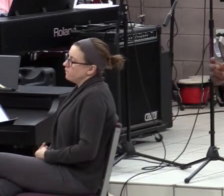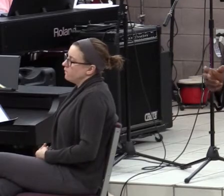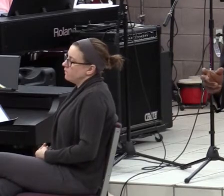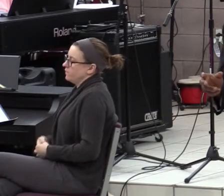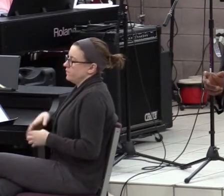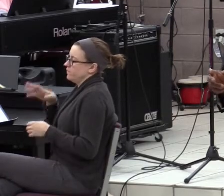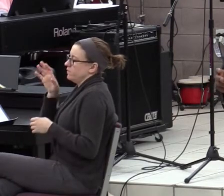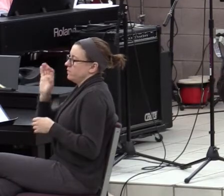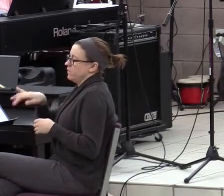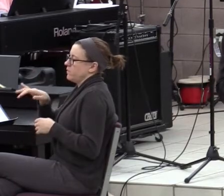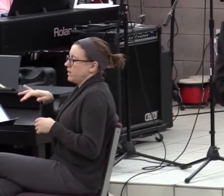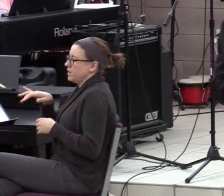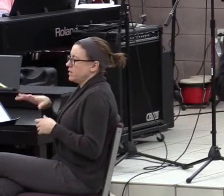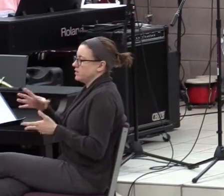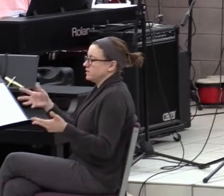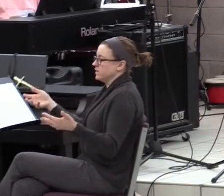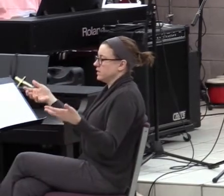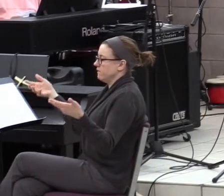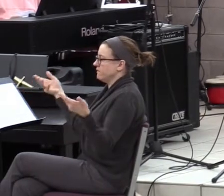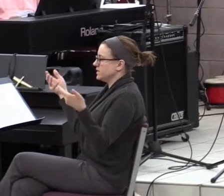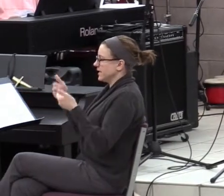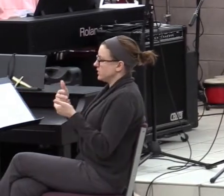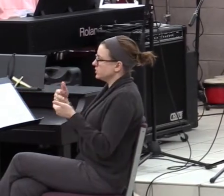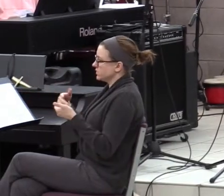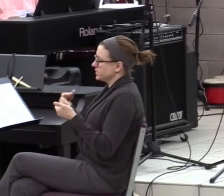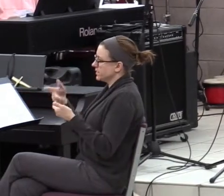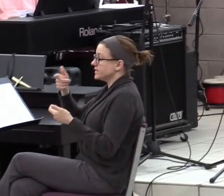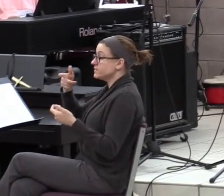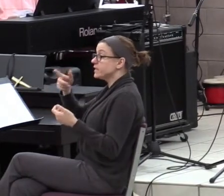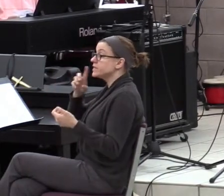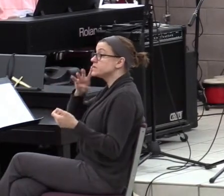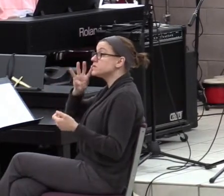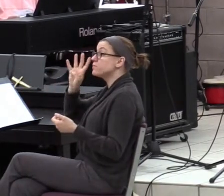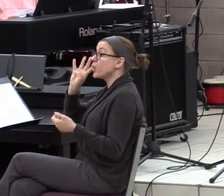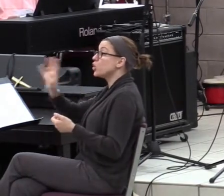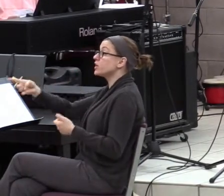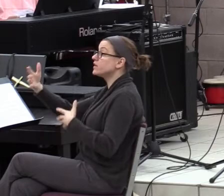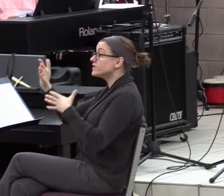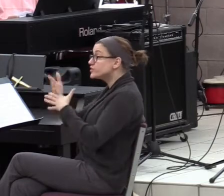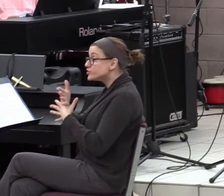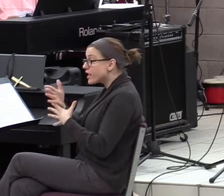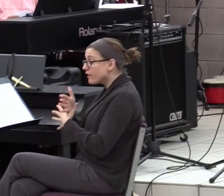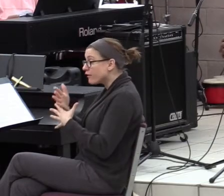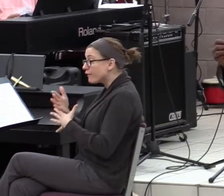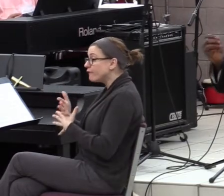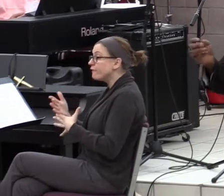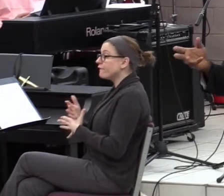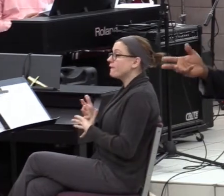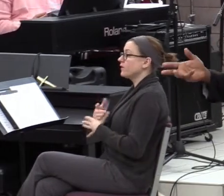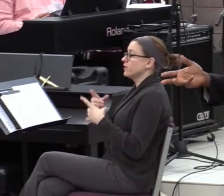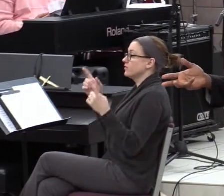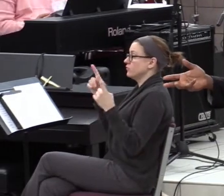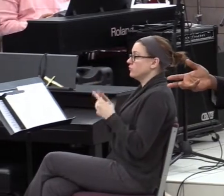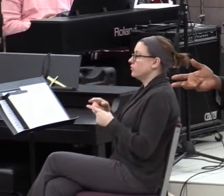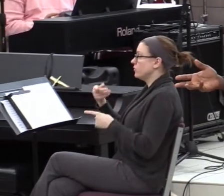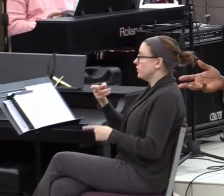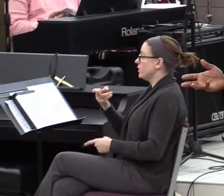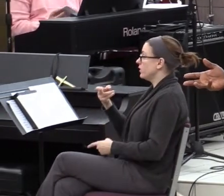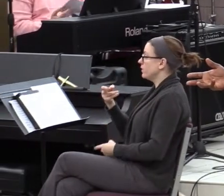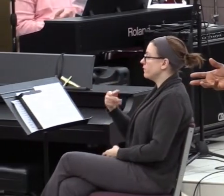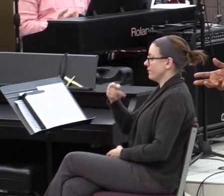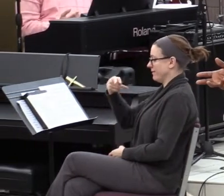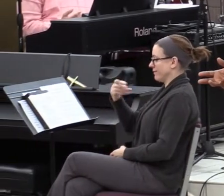the invitation is being spoken, is being shared to the Philippian